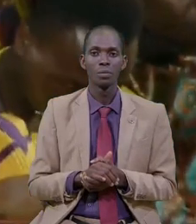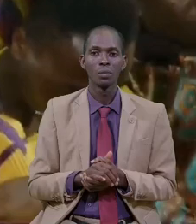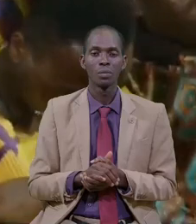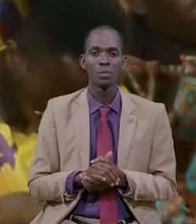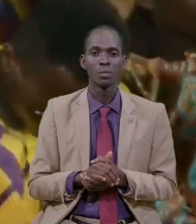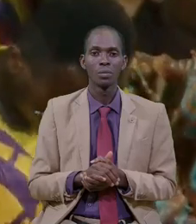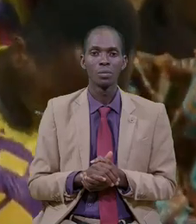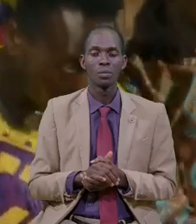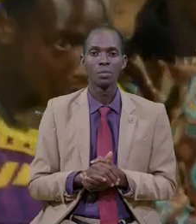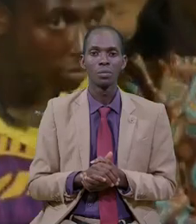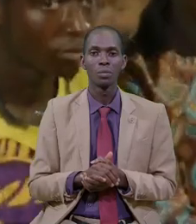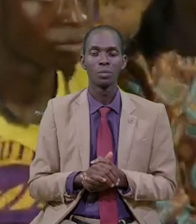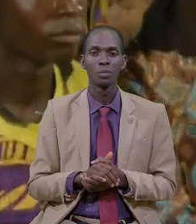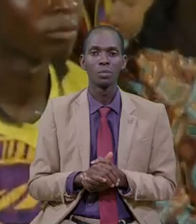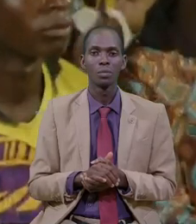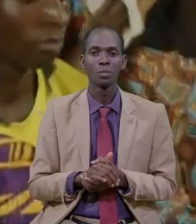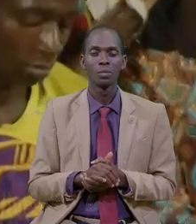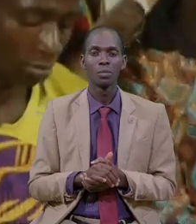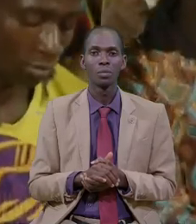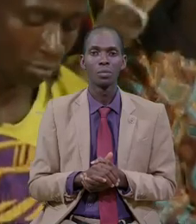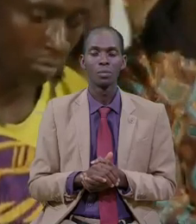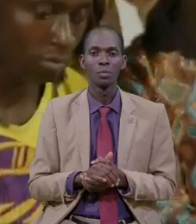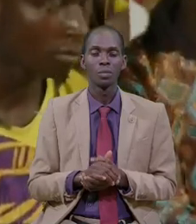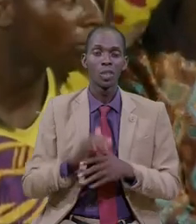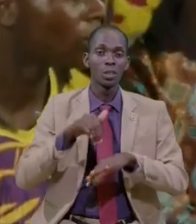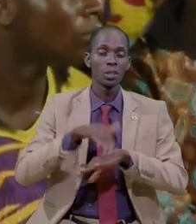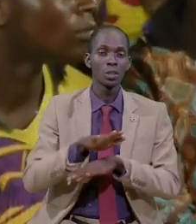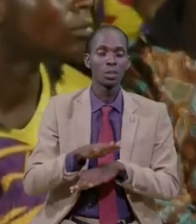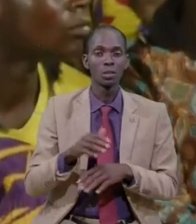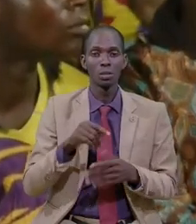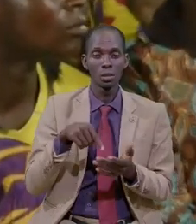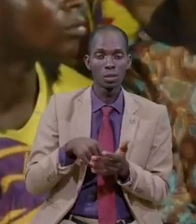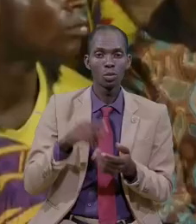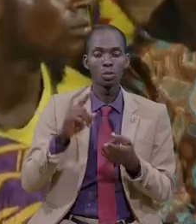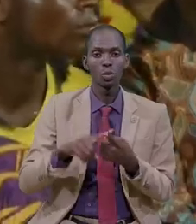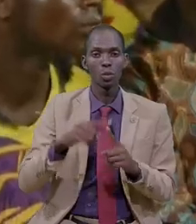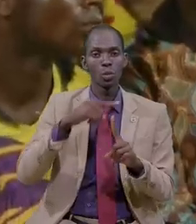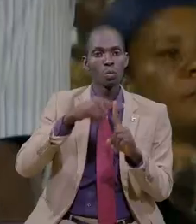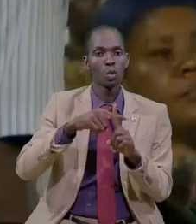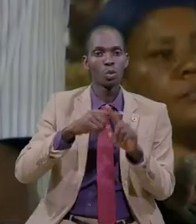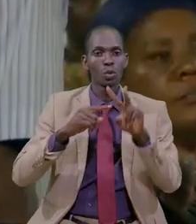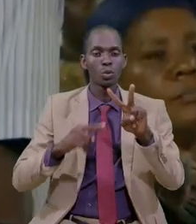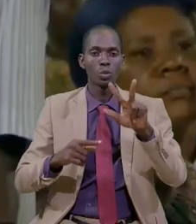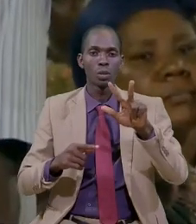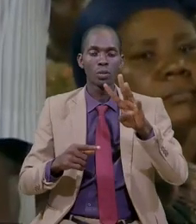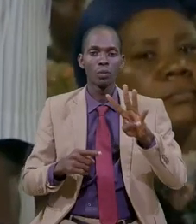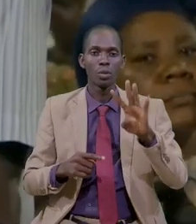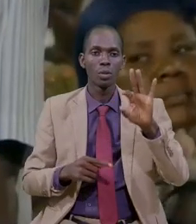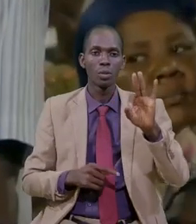chaînes où vous écoutez. Ou bien vous pouvez également nous joindre